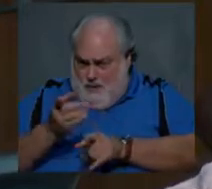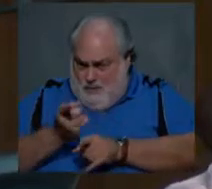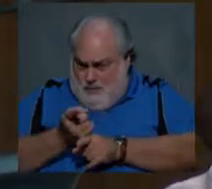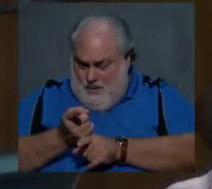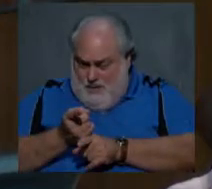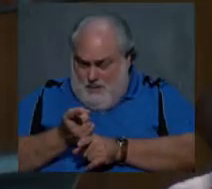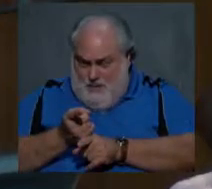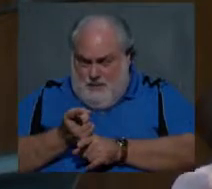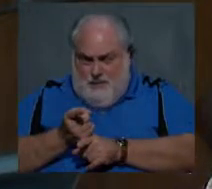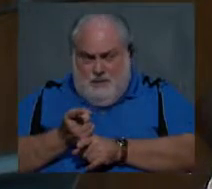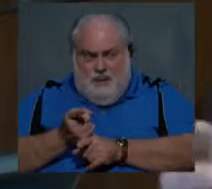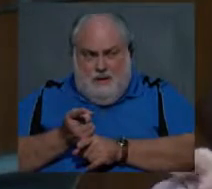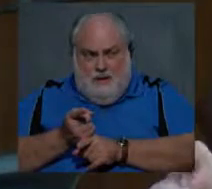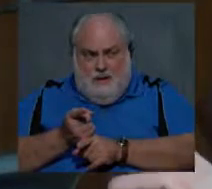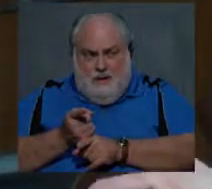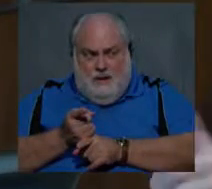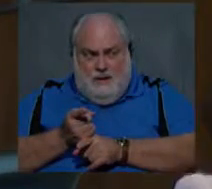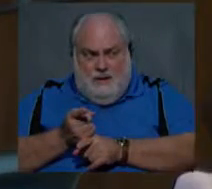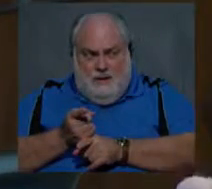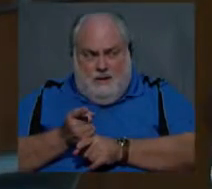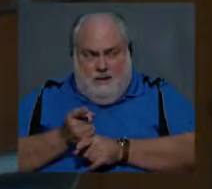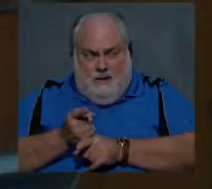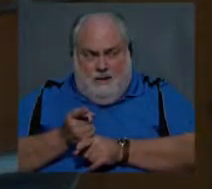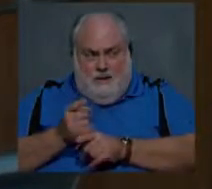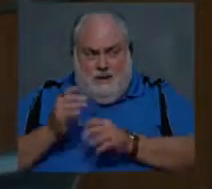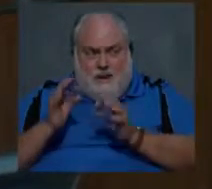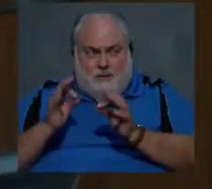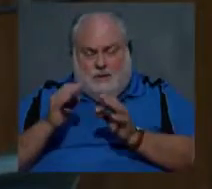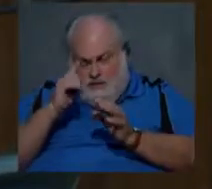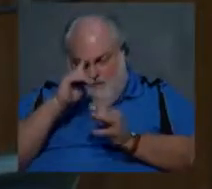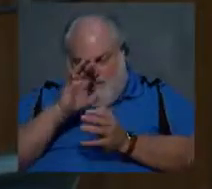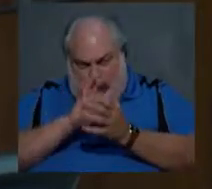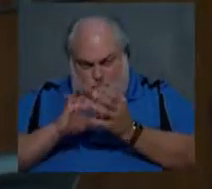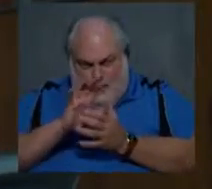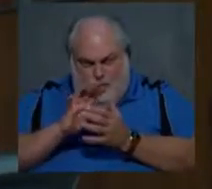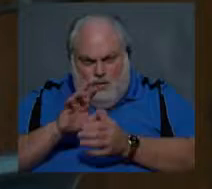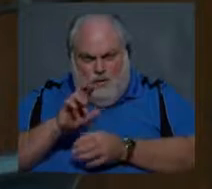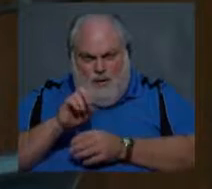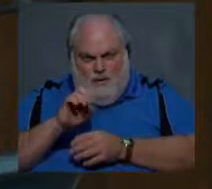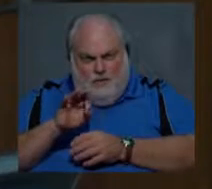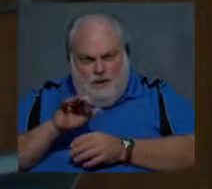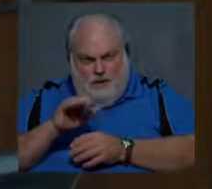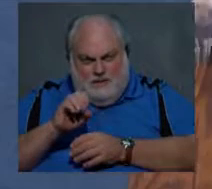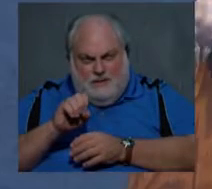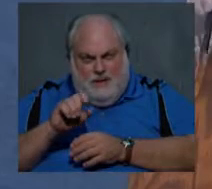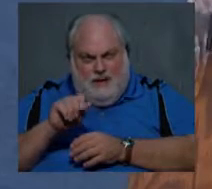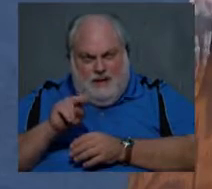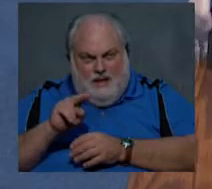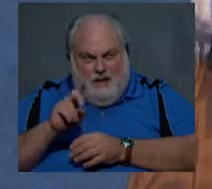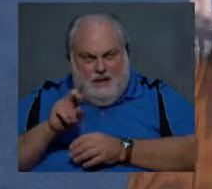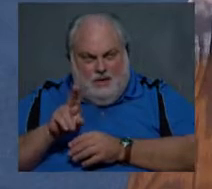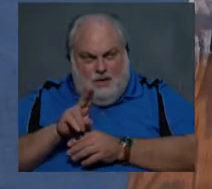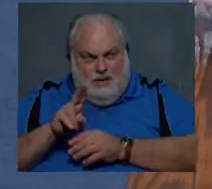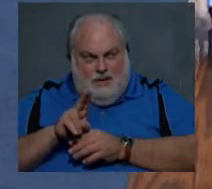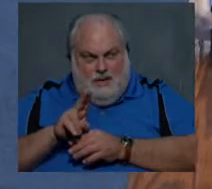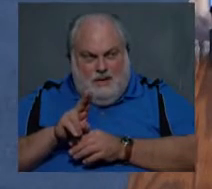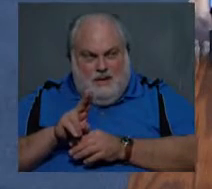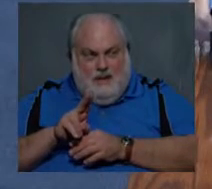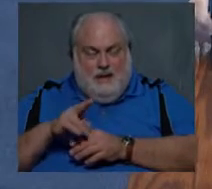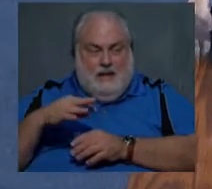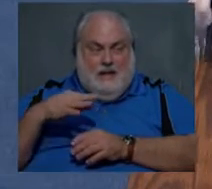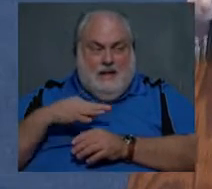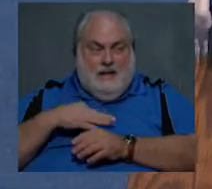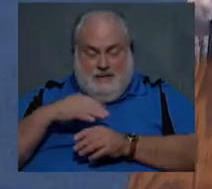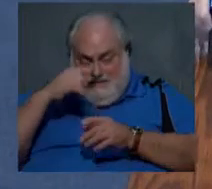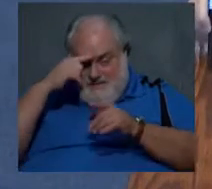correct? Yes. So it's just, okay. I was just confused about the reference to the land use plan. The applicant specifically